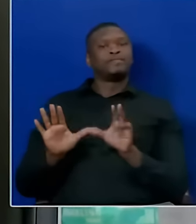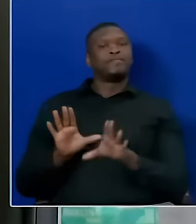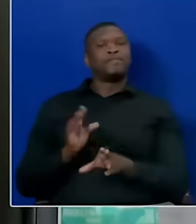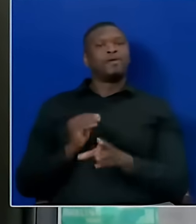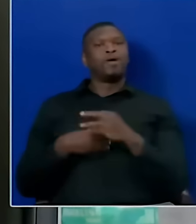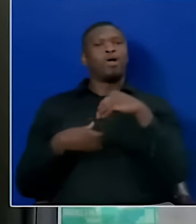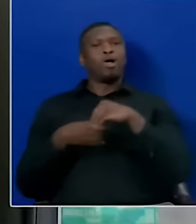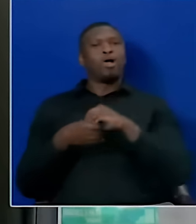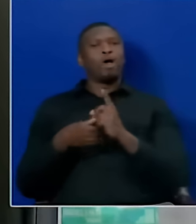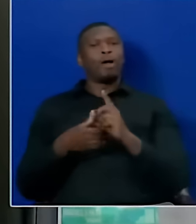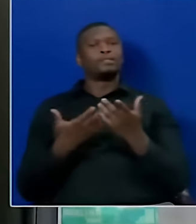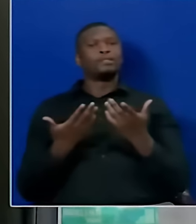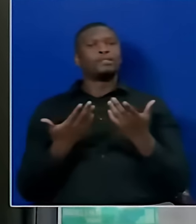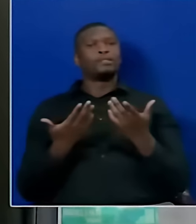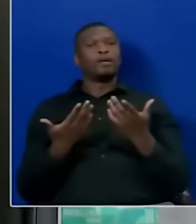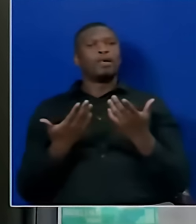of